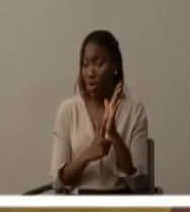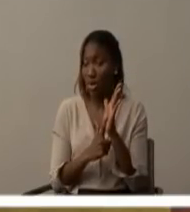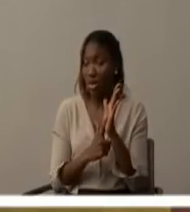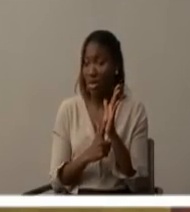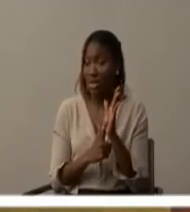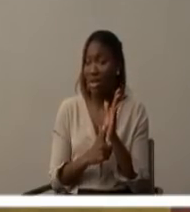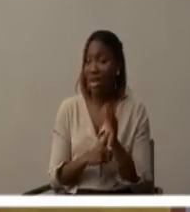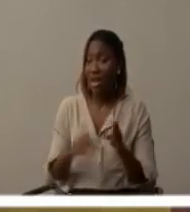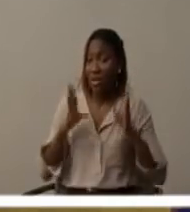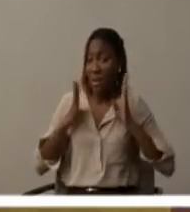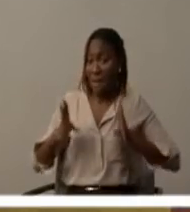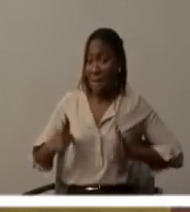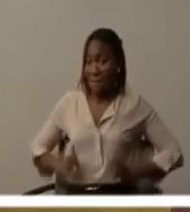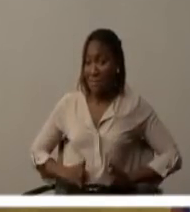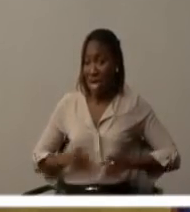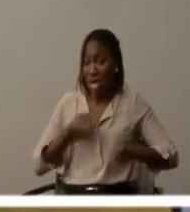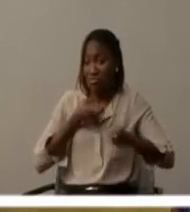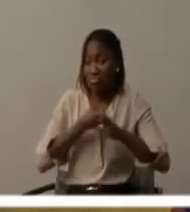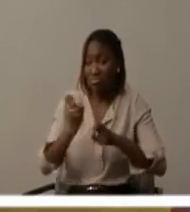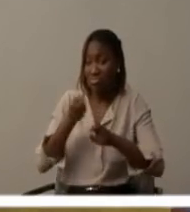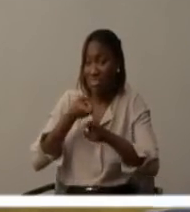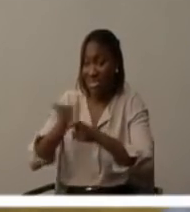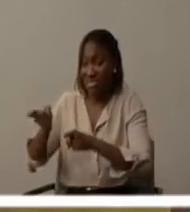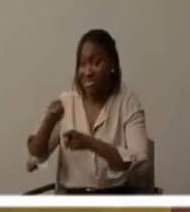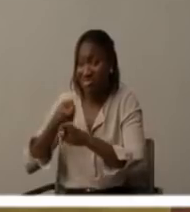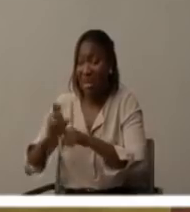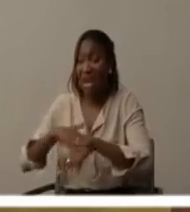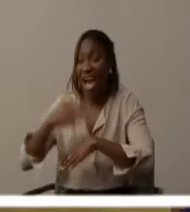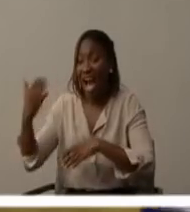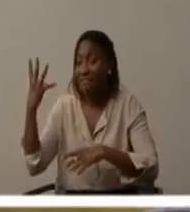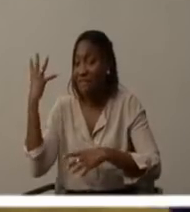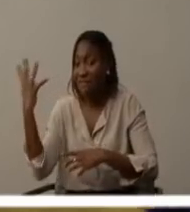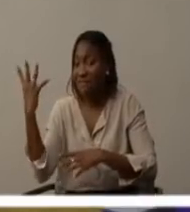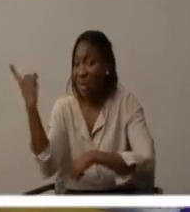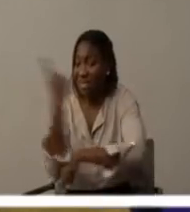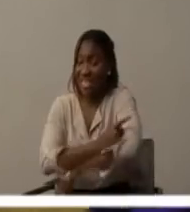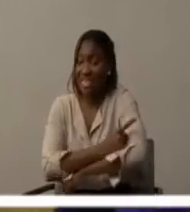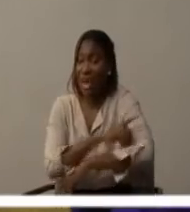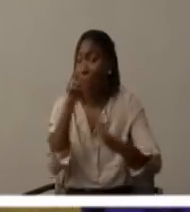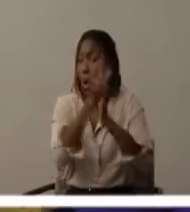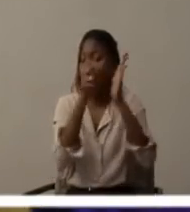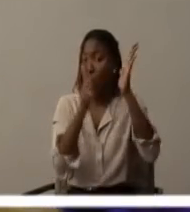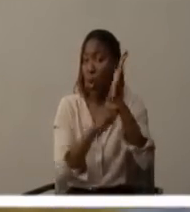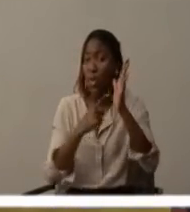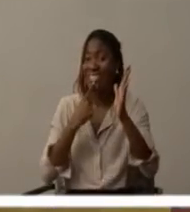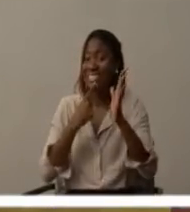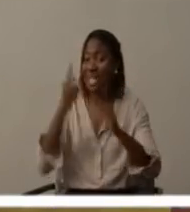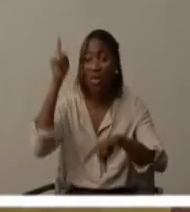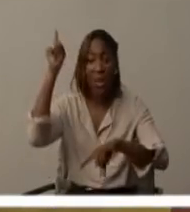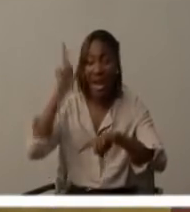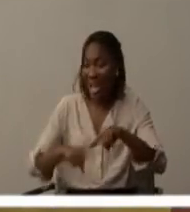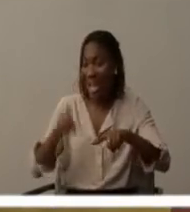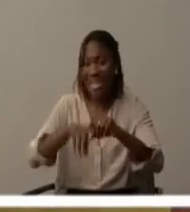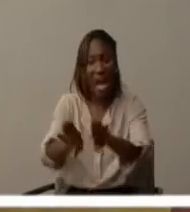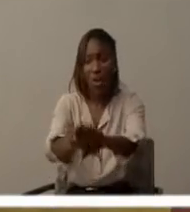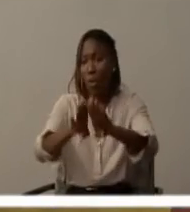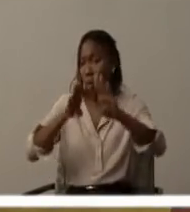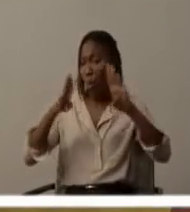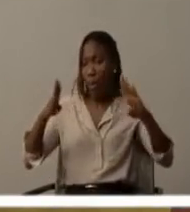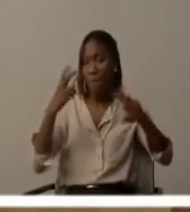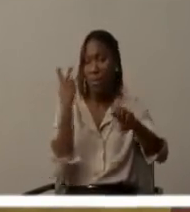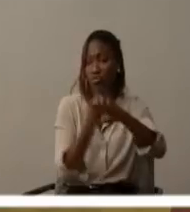decomposed. And so you would never open a tomb after 4 days. It was against the law, the tradition, the customs, everything. And it says